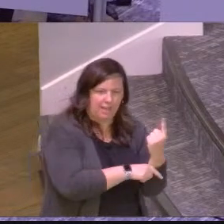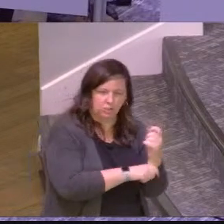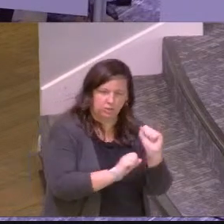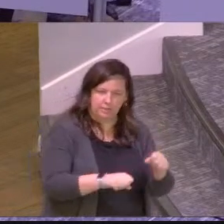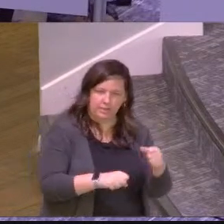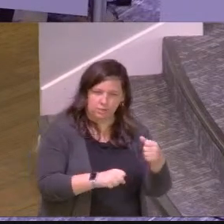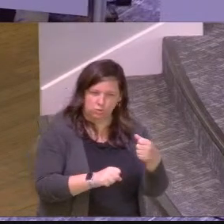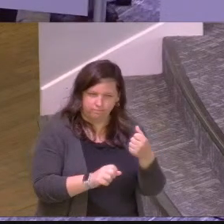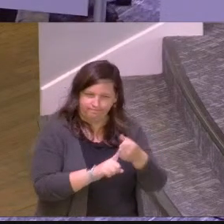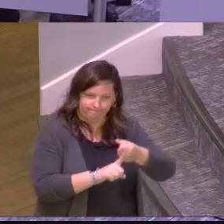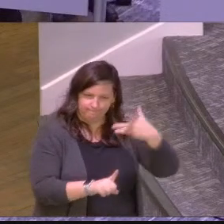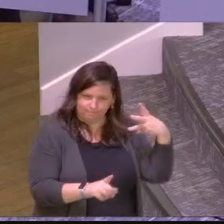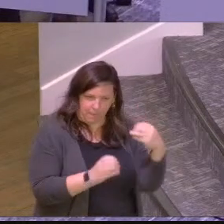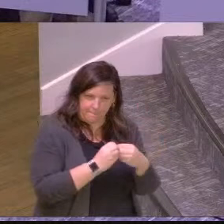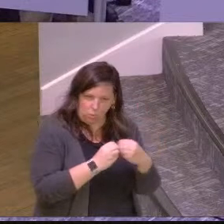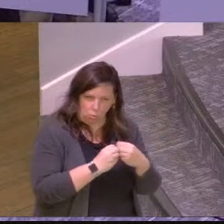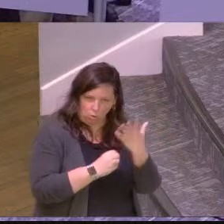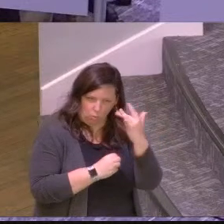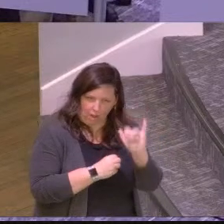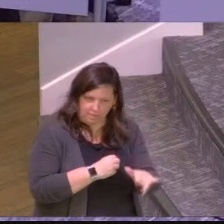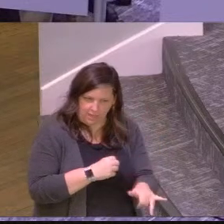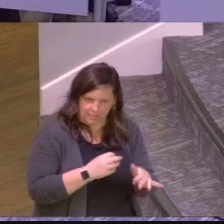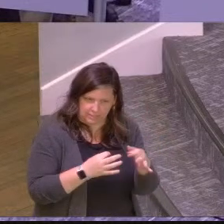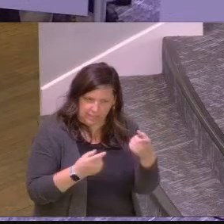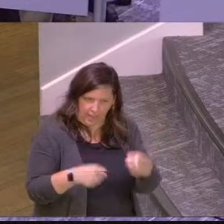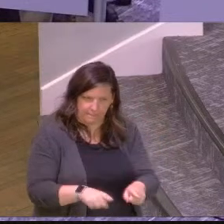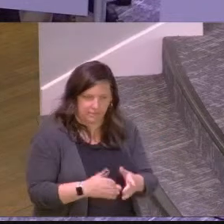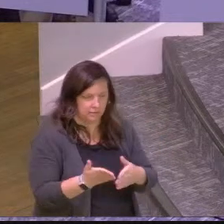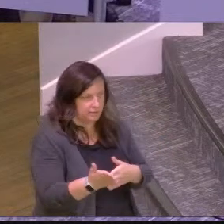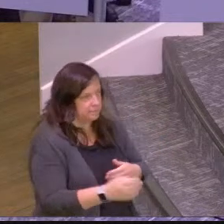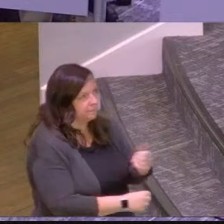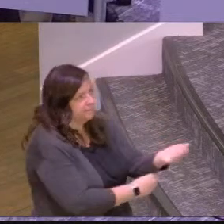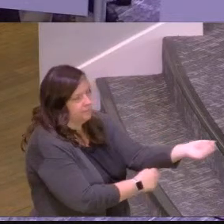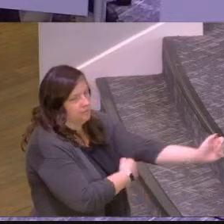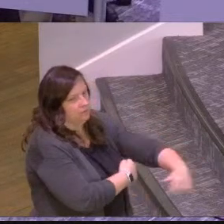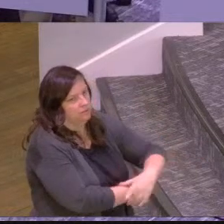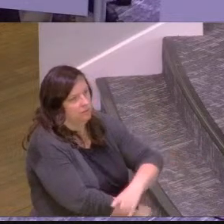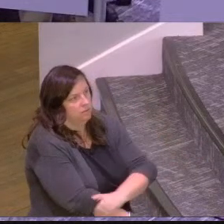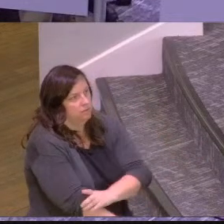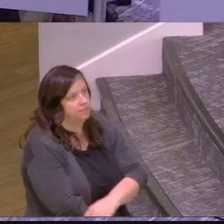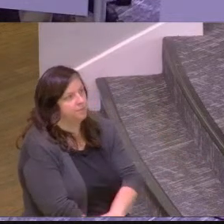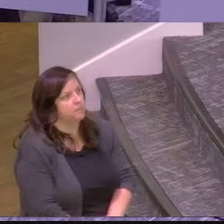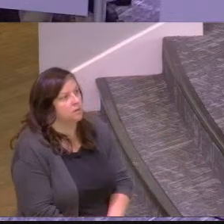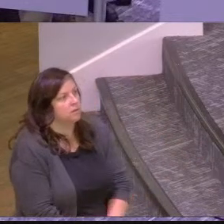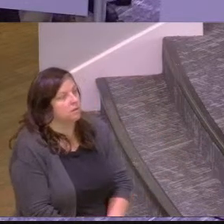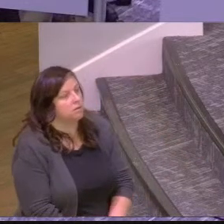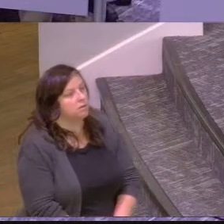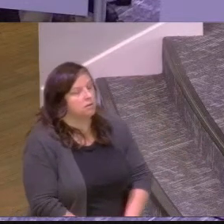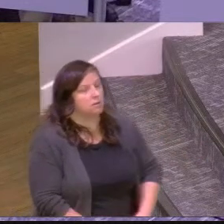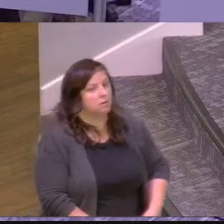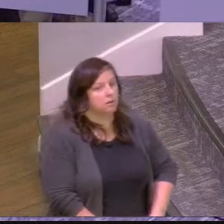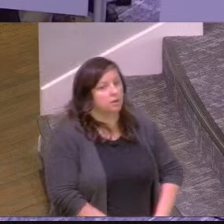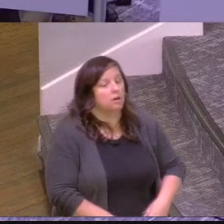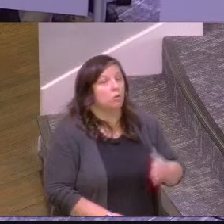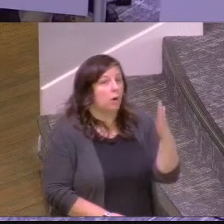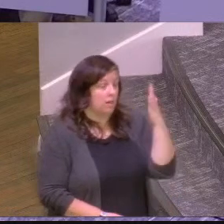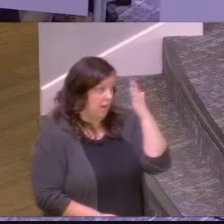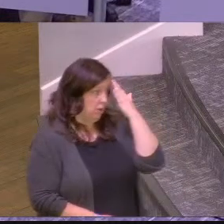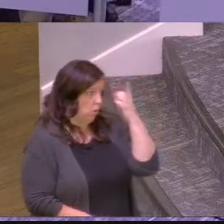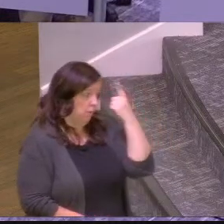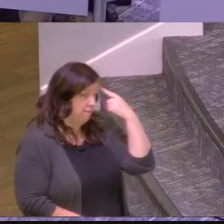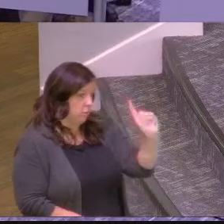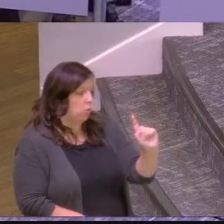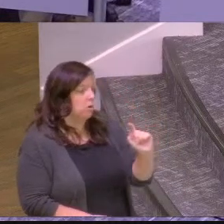and why that's happened? Well, I know for transportation, for